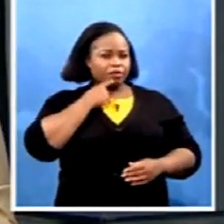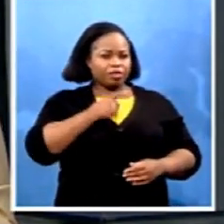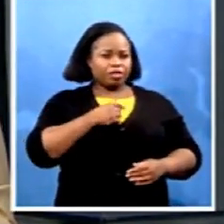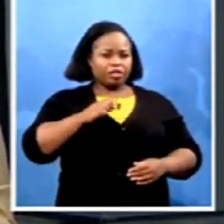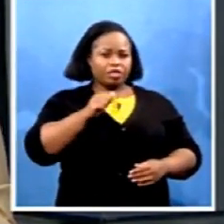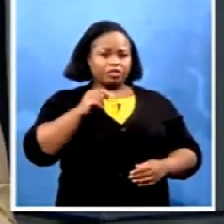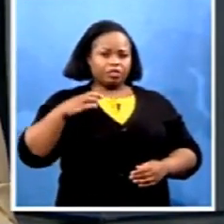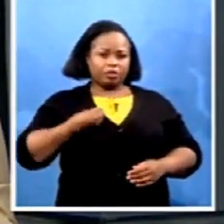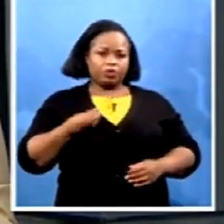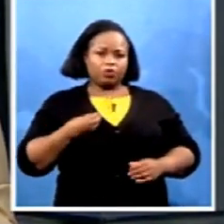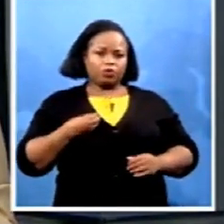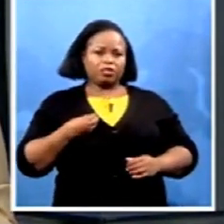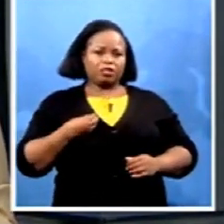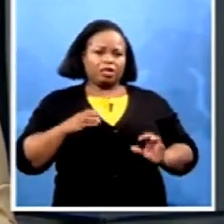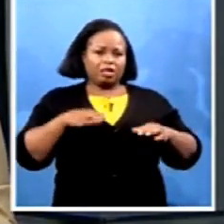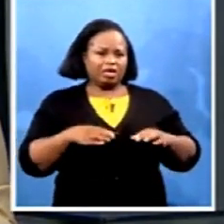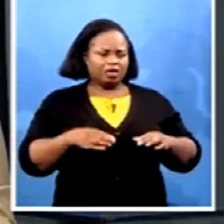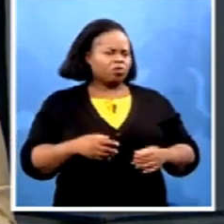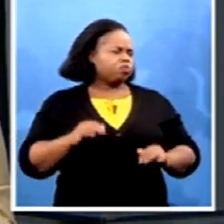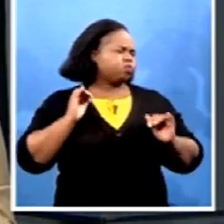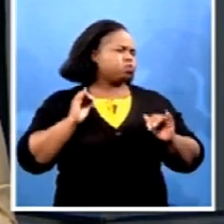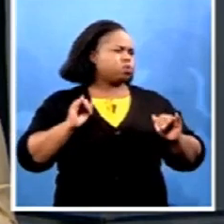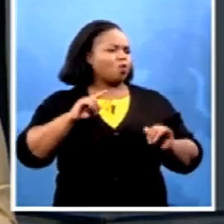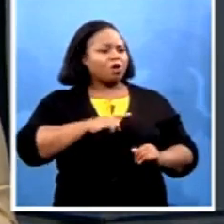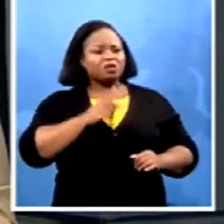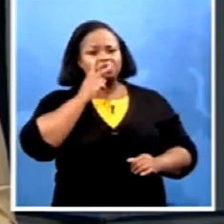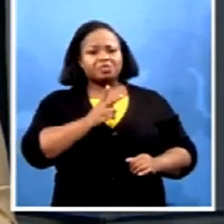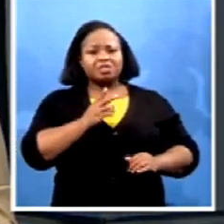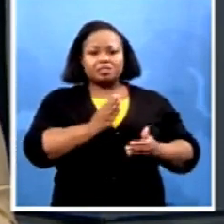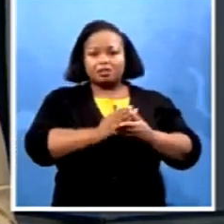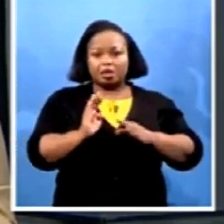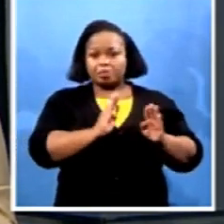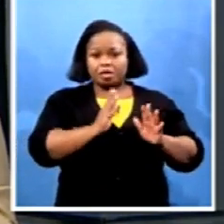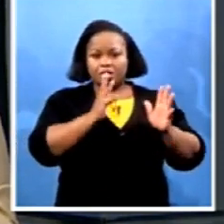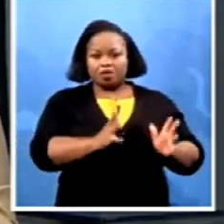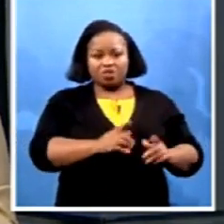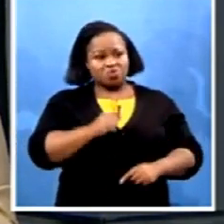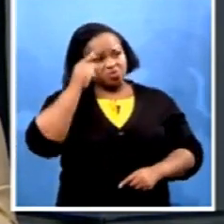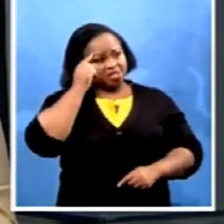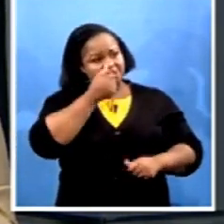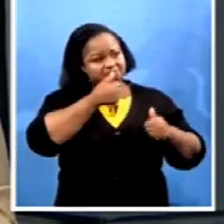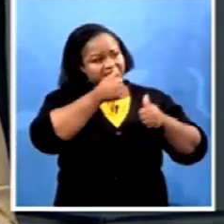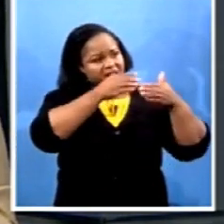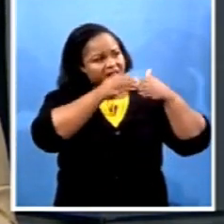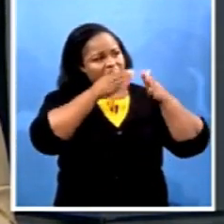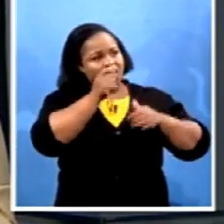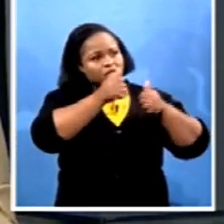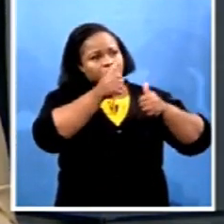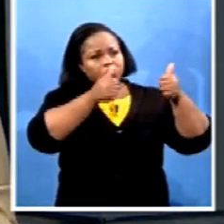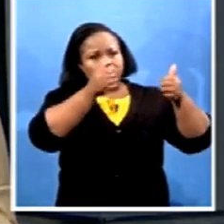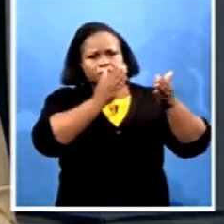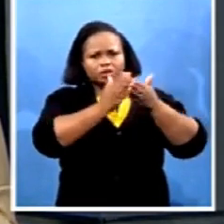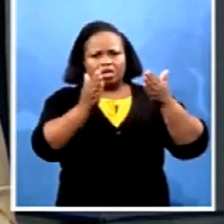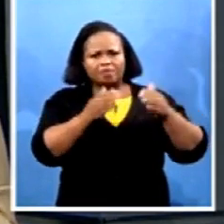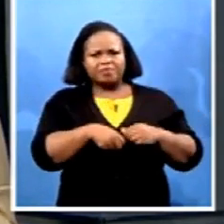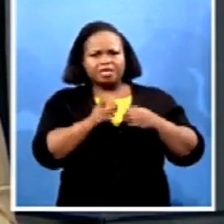the inhumane conduct of some of the people whom you consider leaders of society who have opted to steal the food supplies from